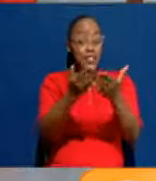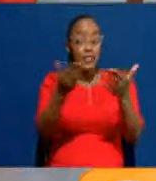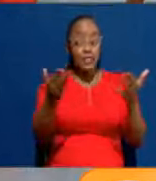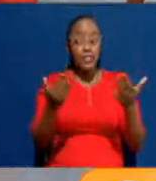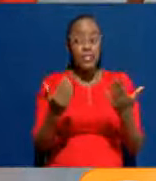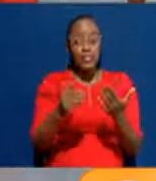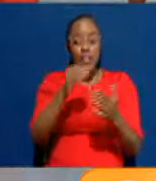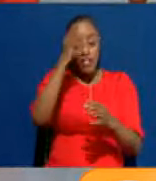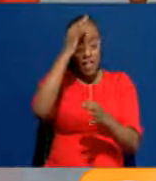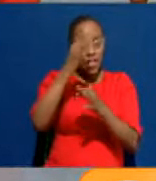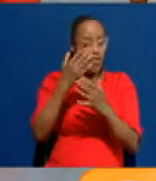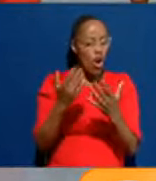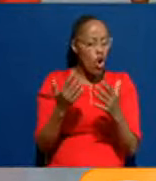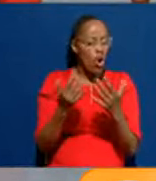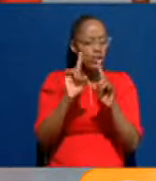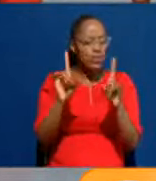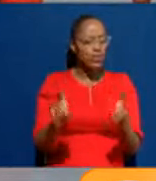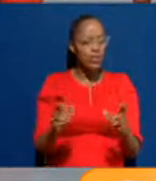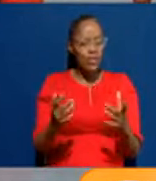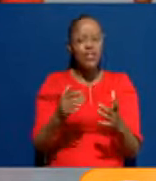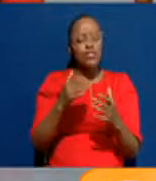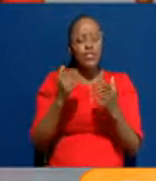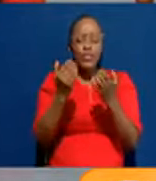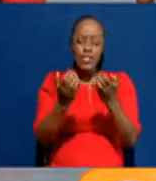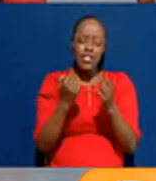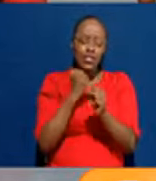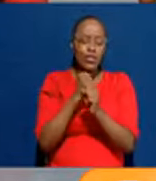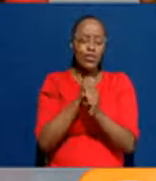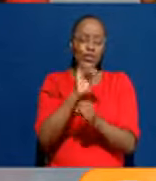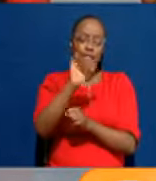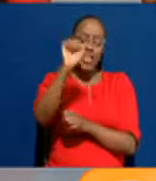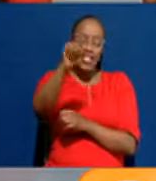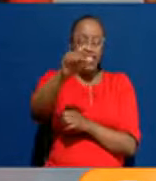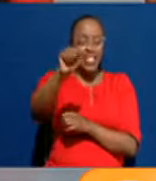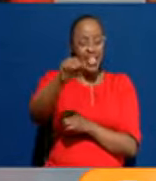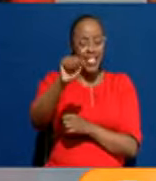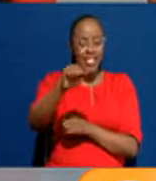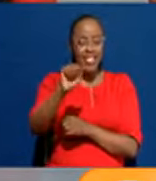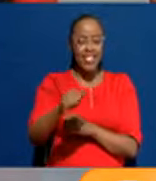faith? Kabisa. Ama namnagani, my friend? Inabidi tulete home.